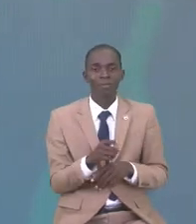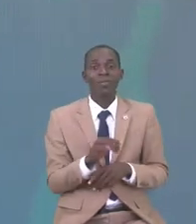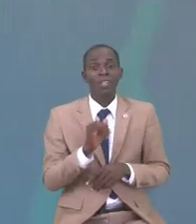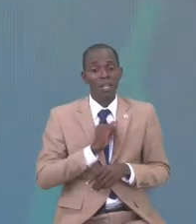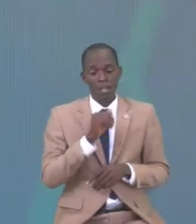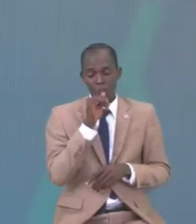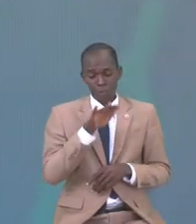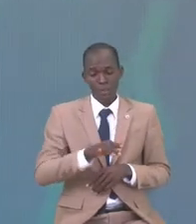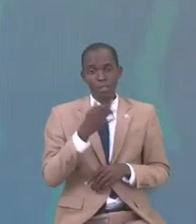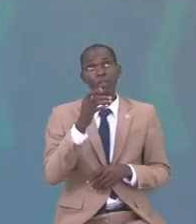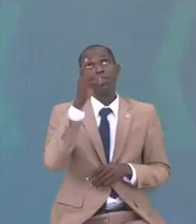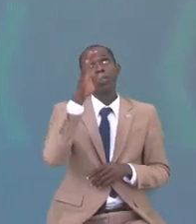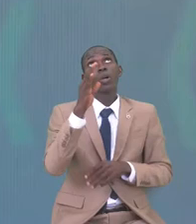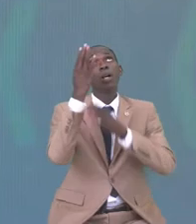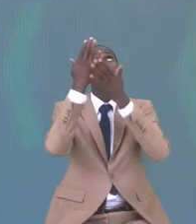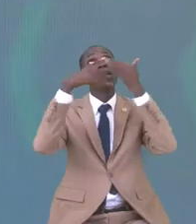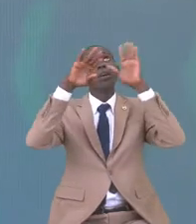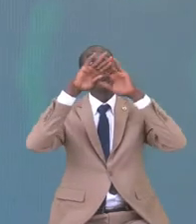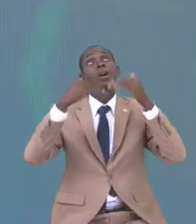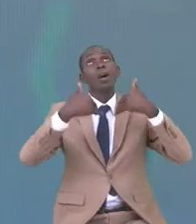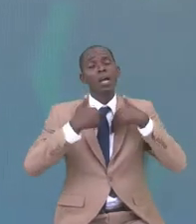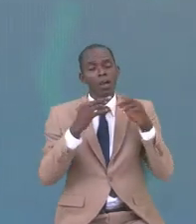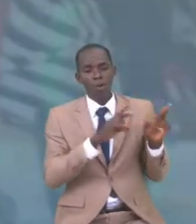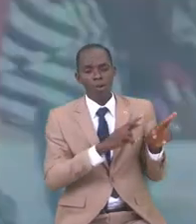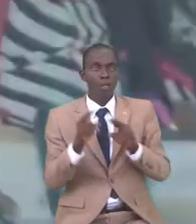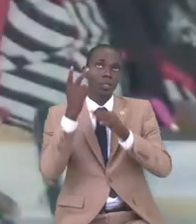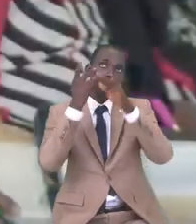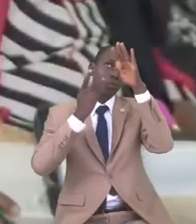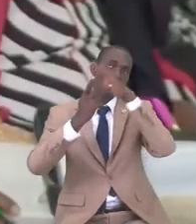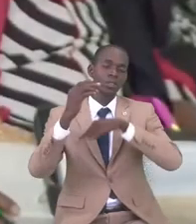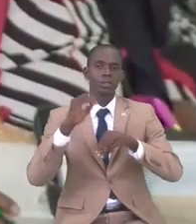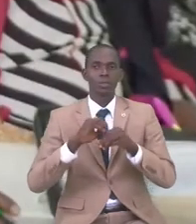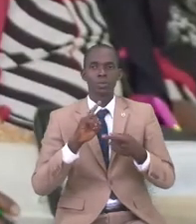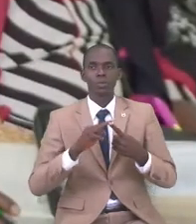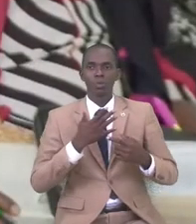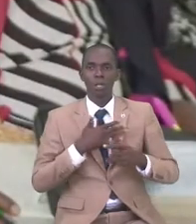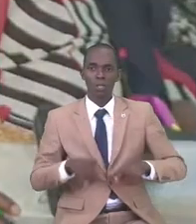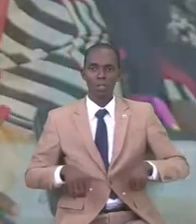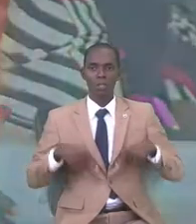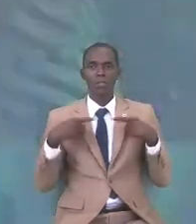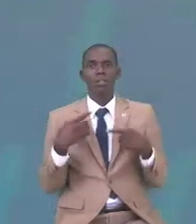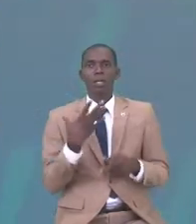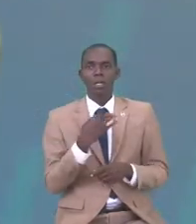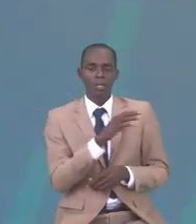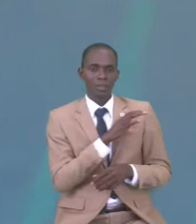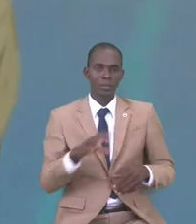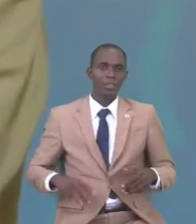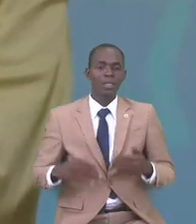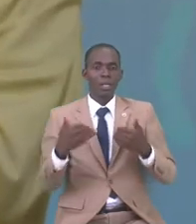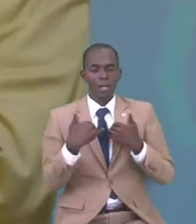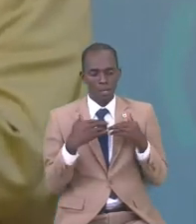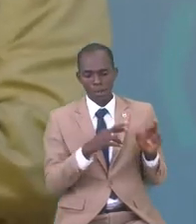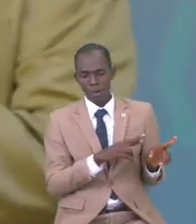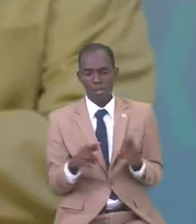of God. Heaven has already prophesied into my life. And Christ has already